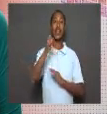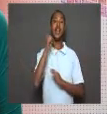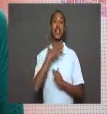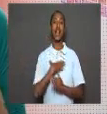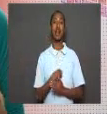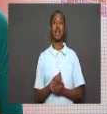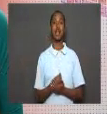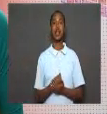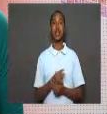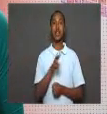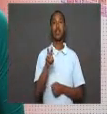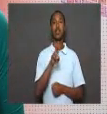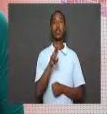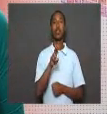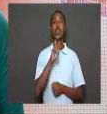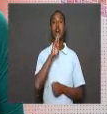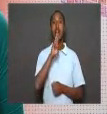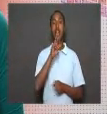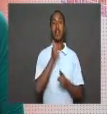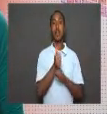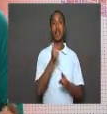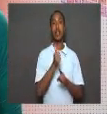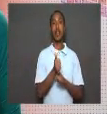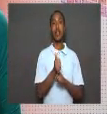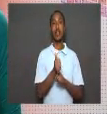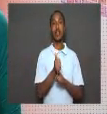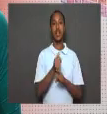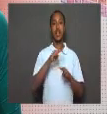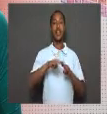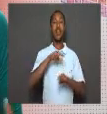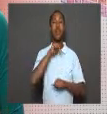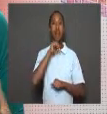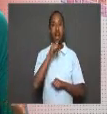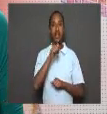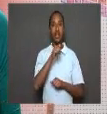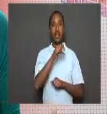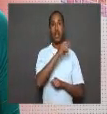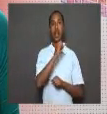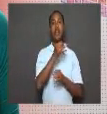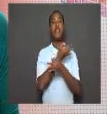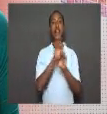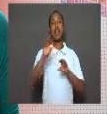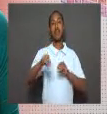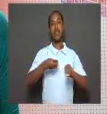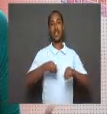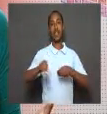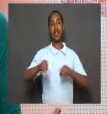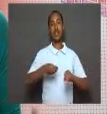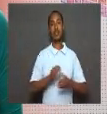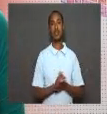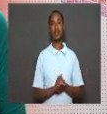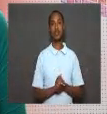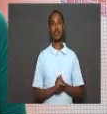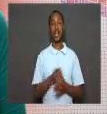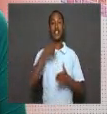elements, those that are in metals are delocalized and free-moving.